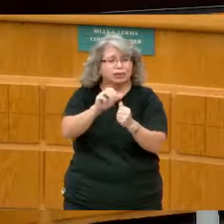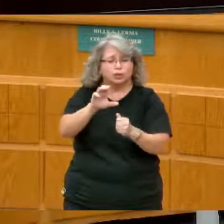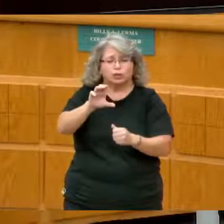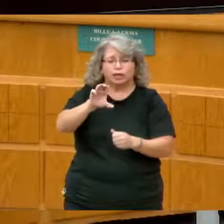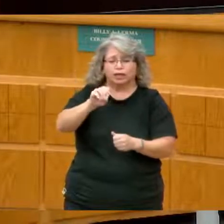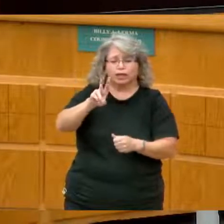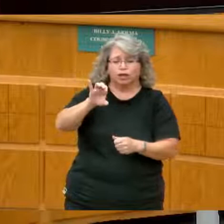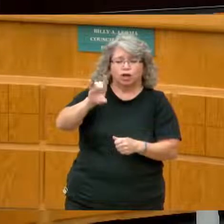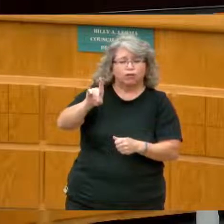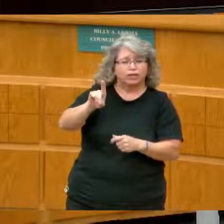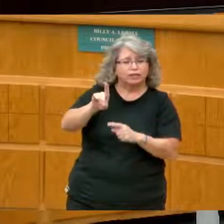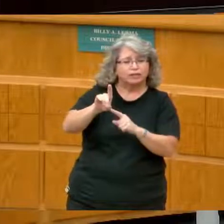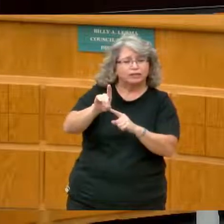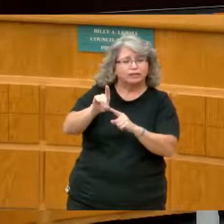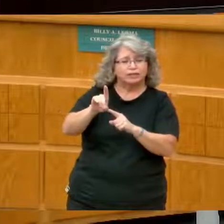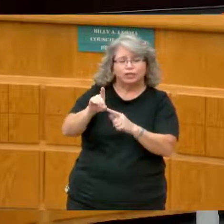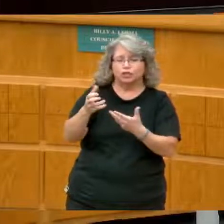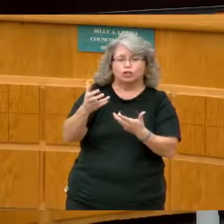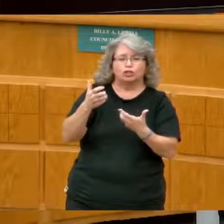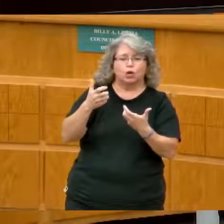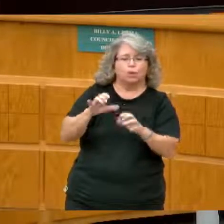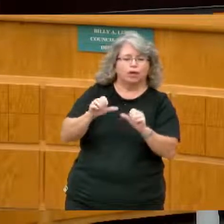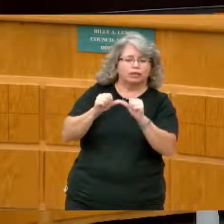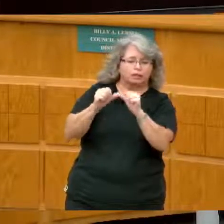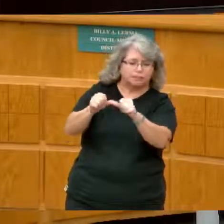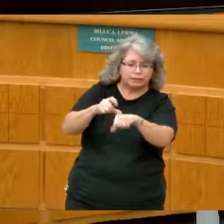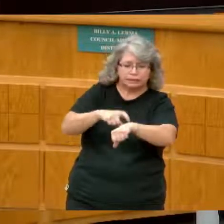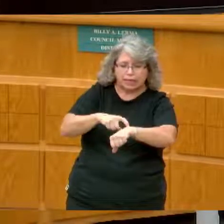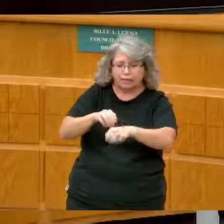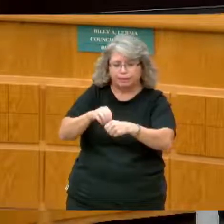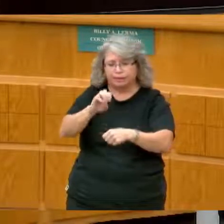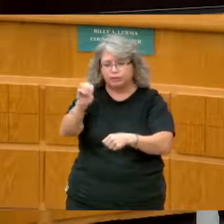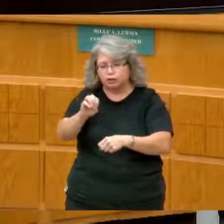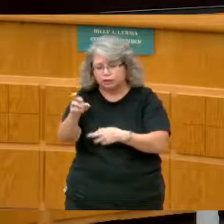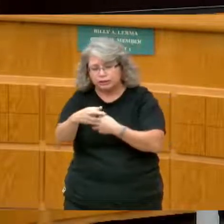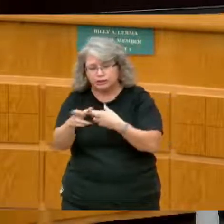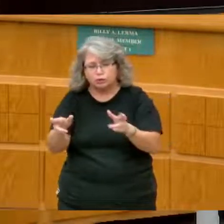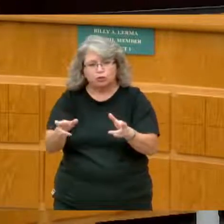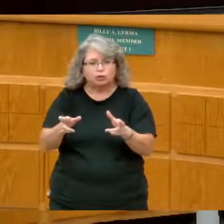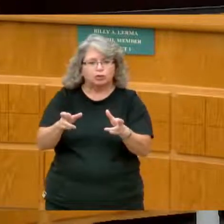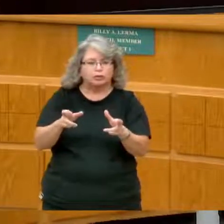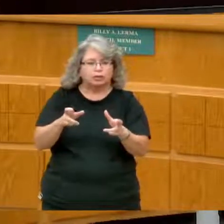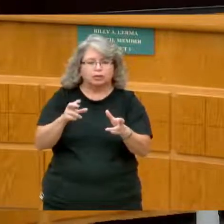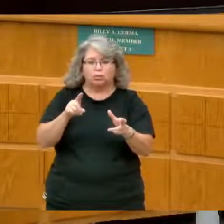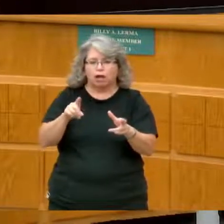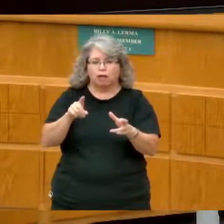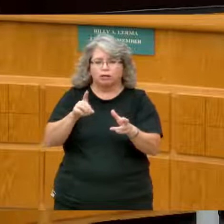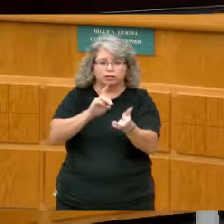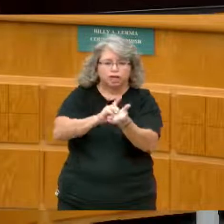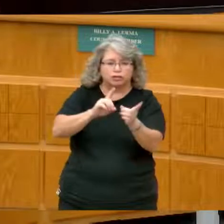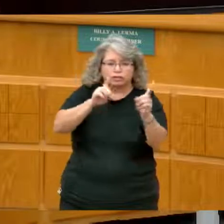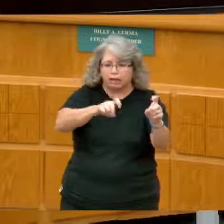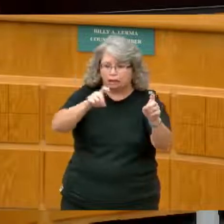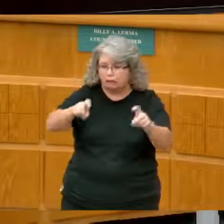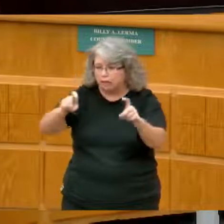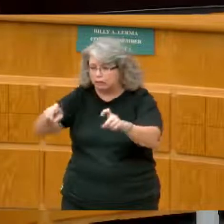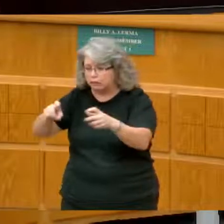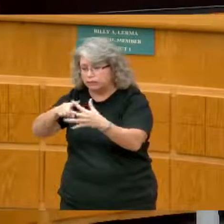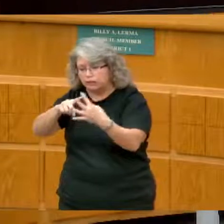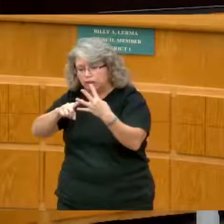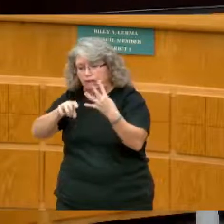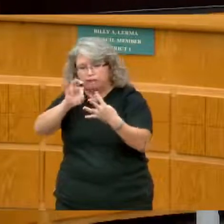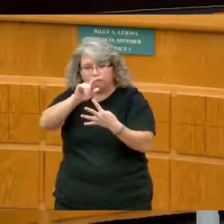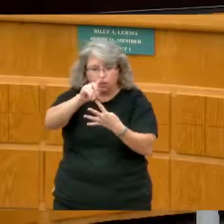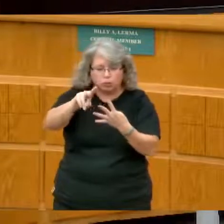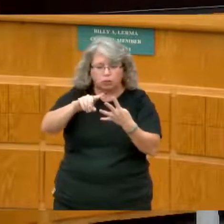waste time while the physician's trying to figure out, do they have flu? Do they have Omicron? What do they have? And so if you have your flu shot, you can tell them that you had your